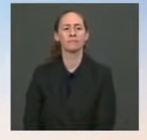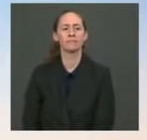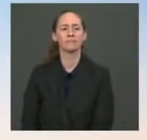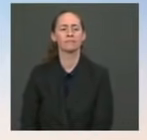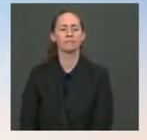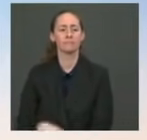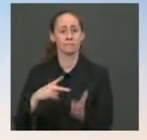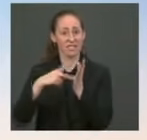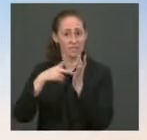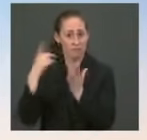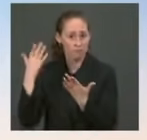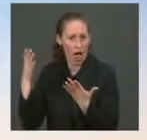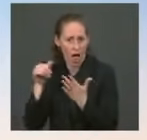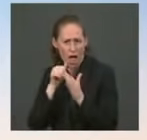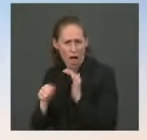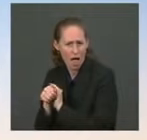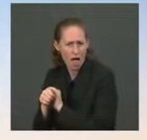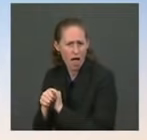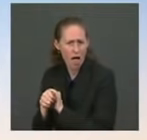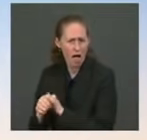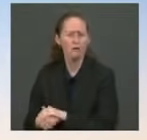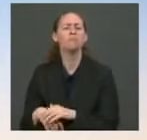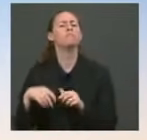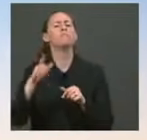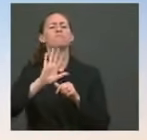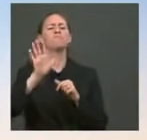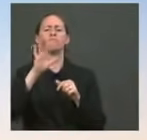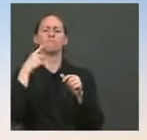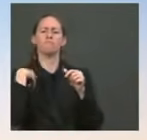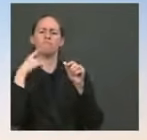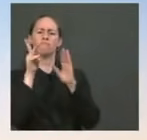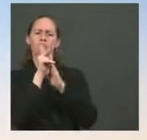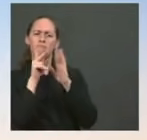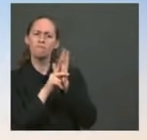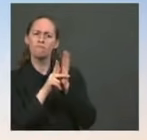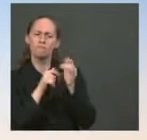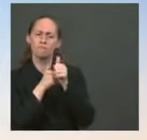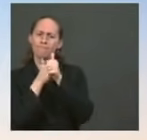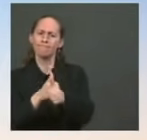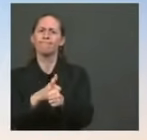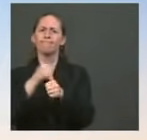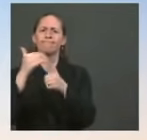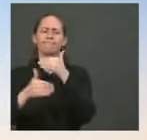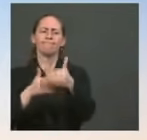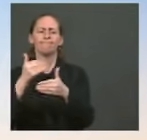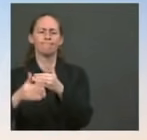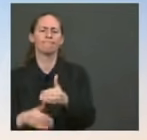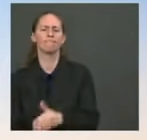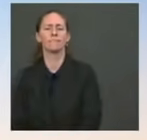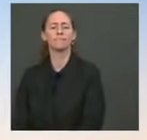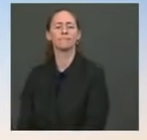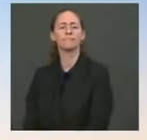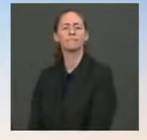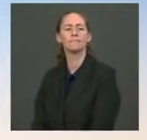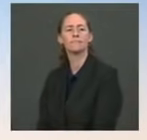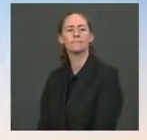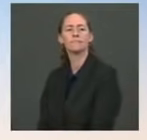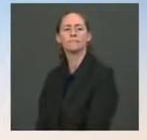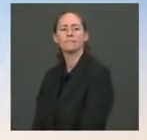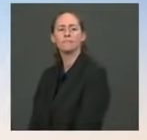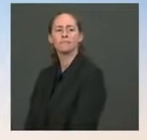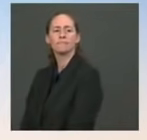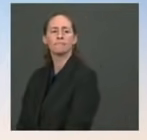people to know and understand, is that's the principle through which we're approaching this. Okay. And then separately, on the potential government shutdown, has there been